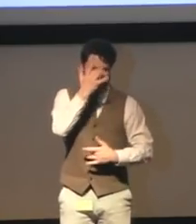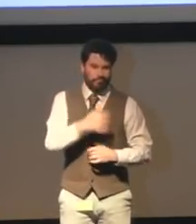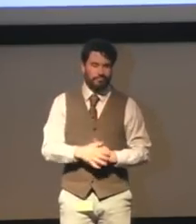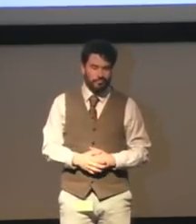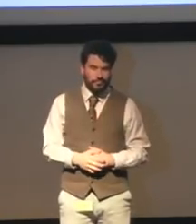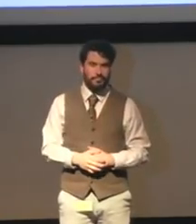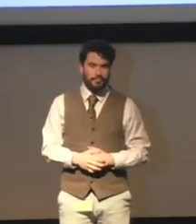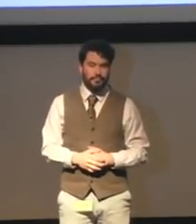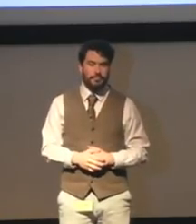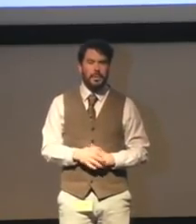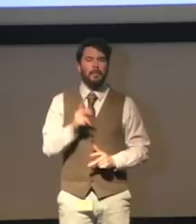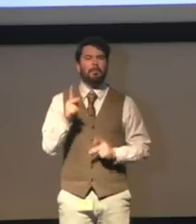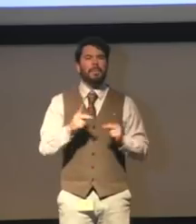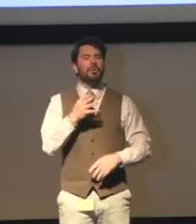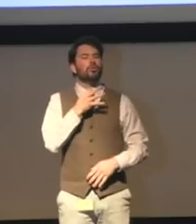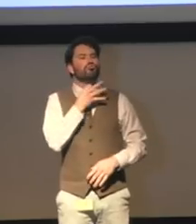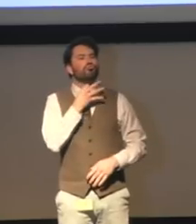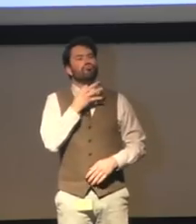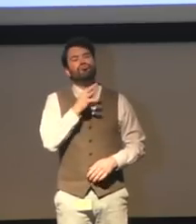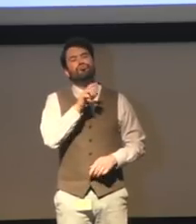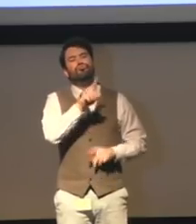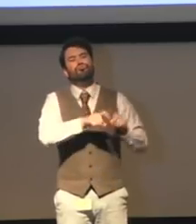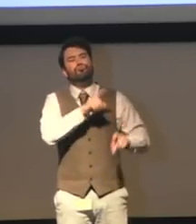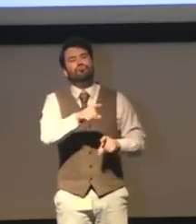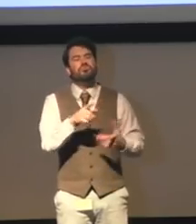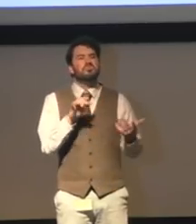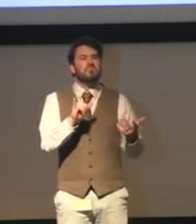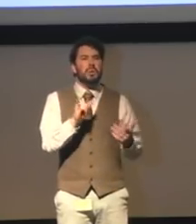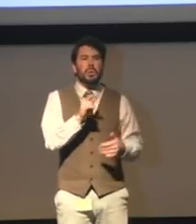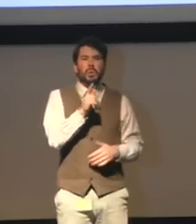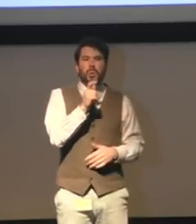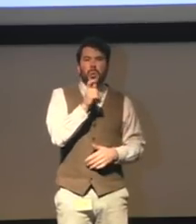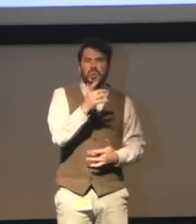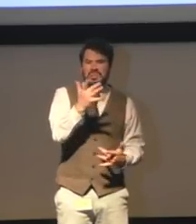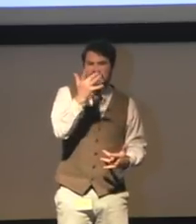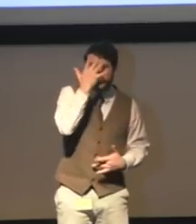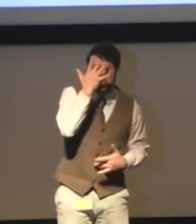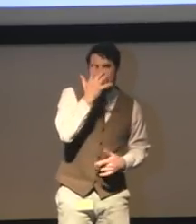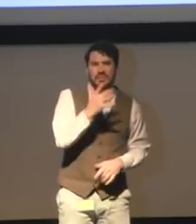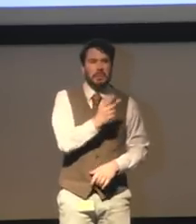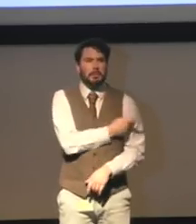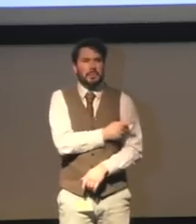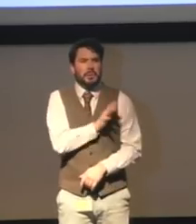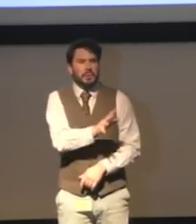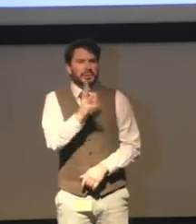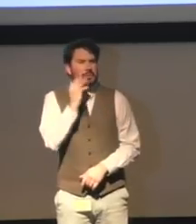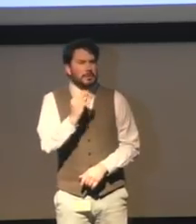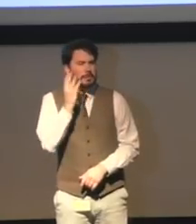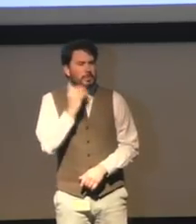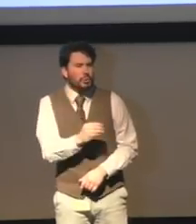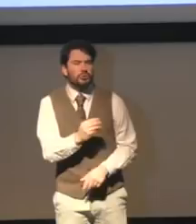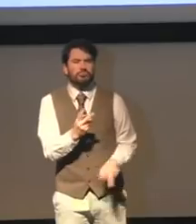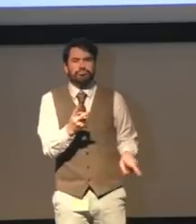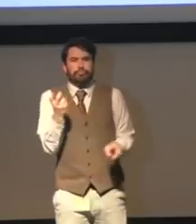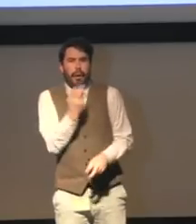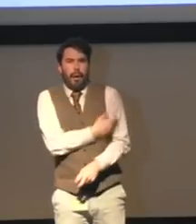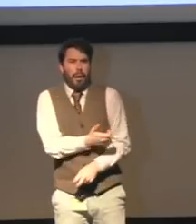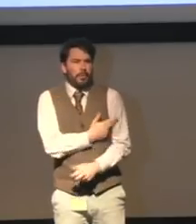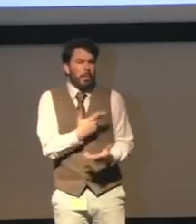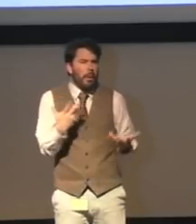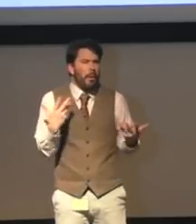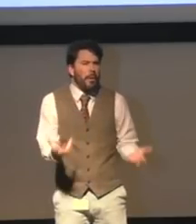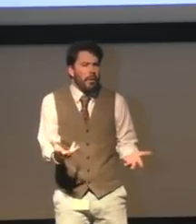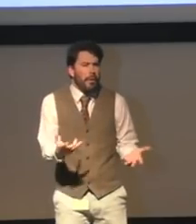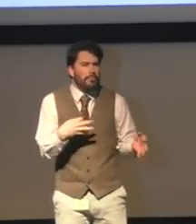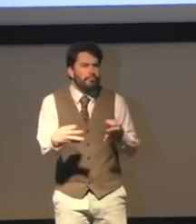People asked about what the demographics are and what the experiences of the patients with COVID have been in the hospital, and so we provided this data to